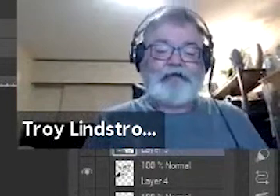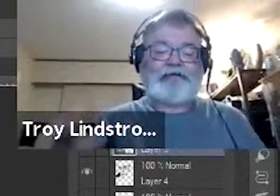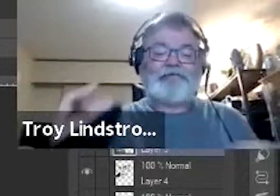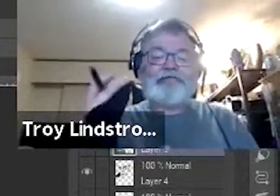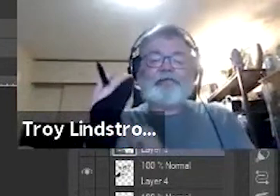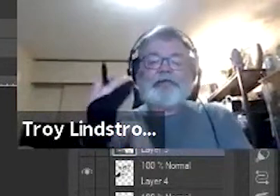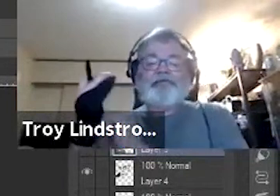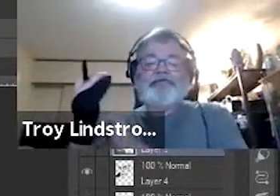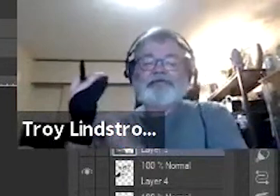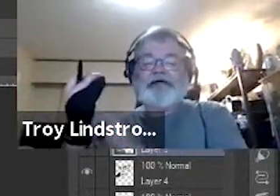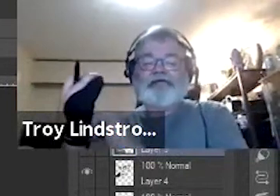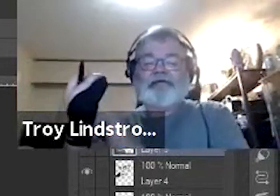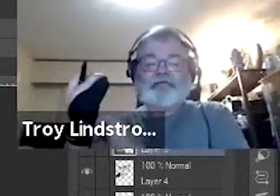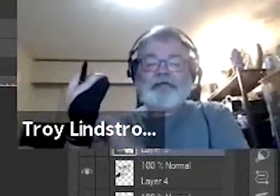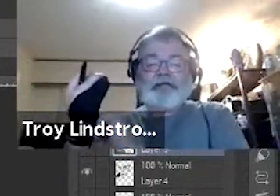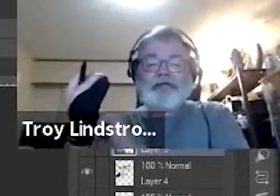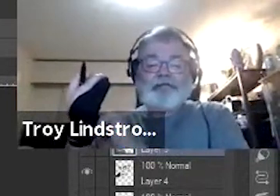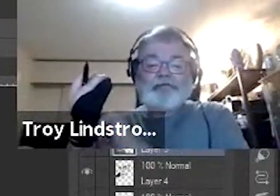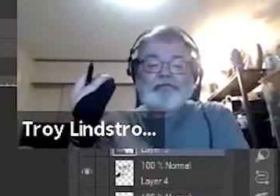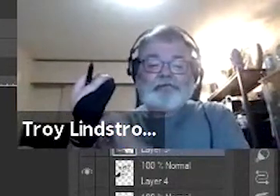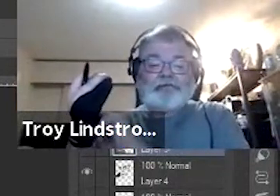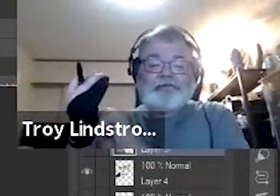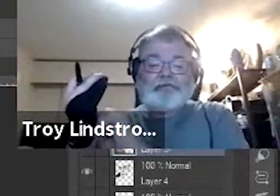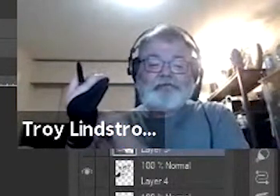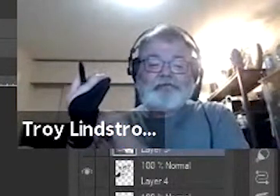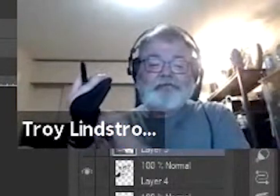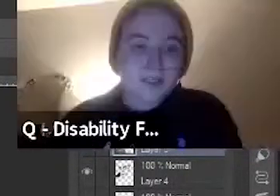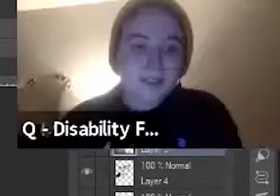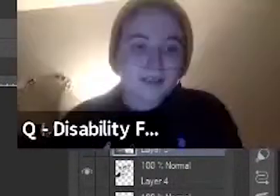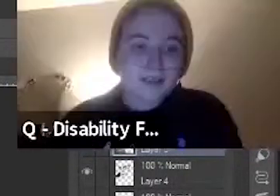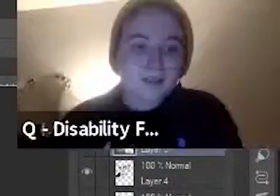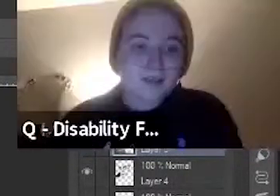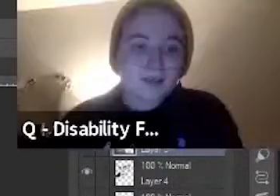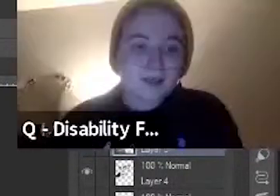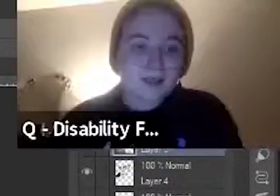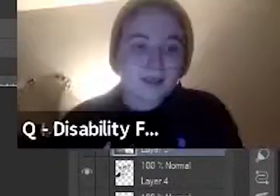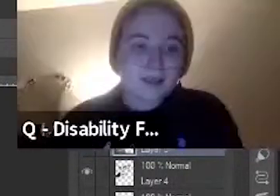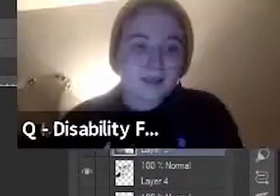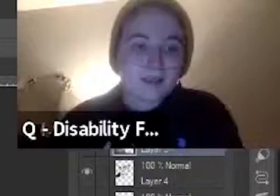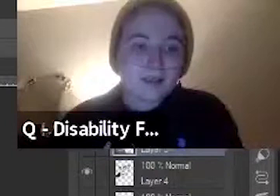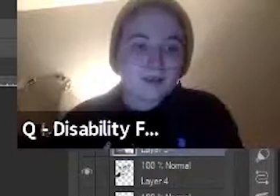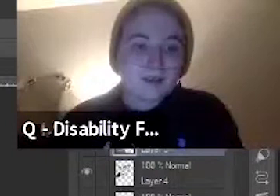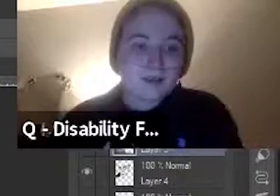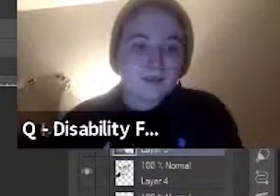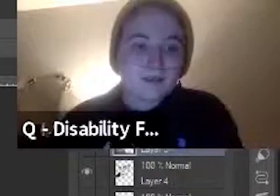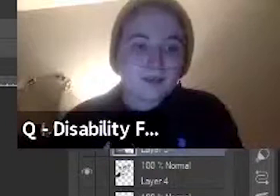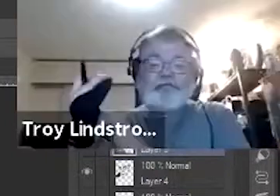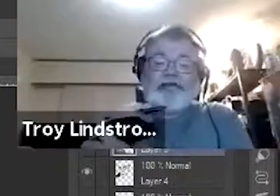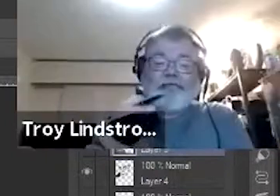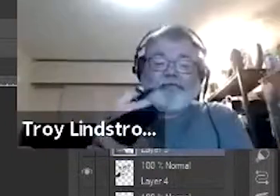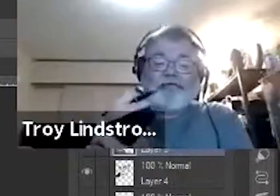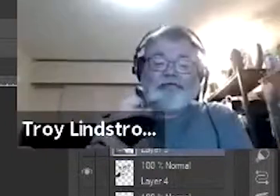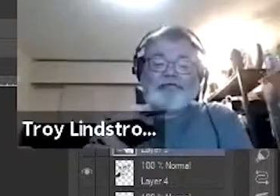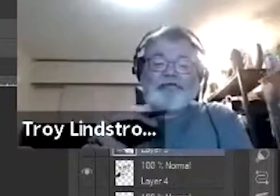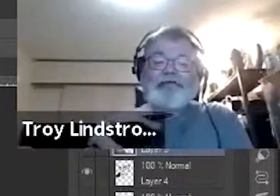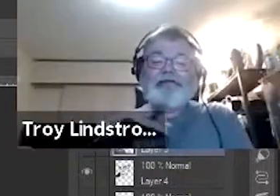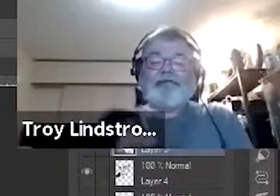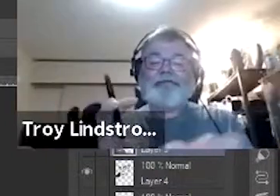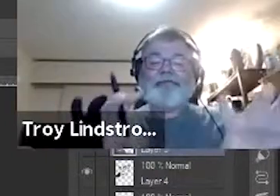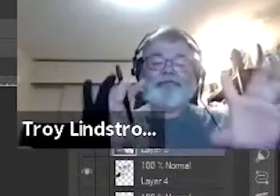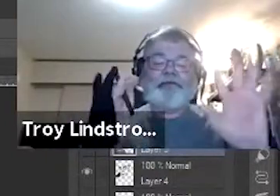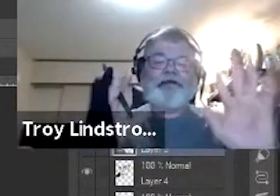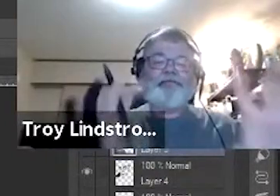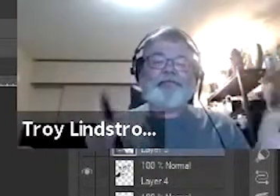It still has another 5 or 6 hours left in it. It's looking fantastic already. Yes, I'm quite happy with the line work.